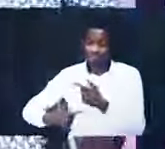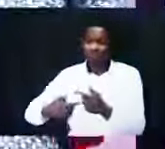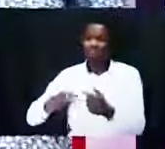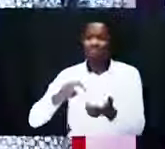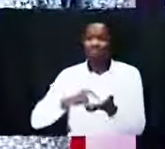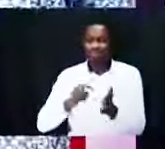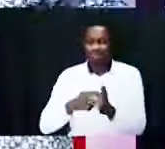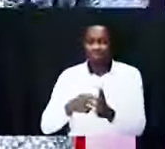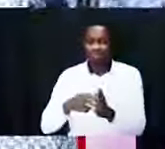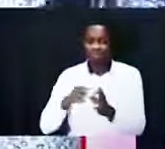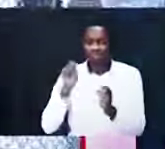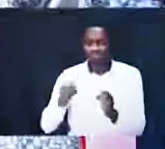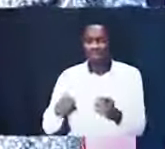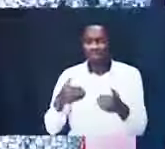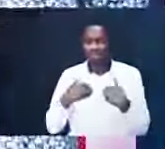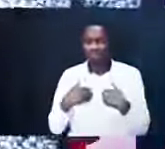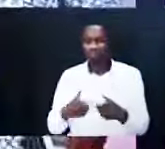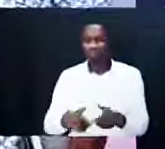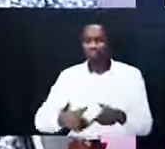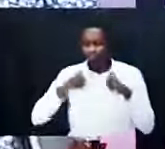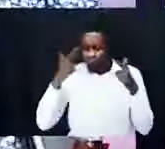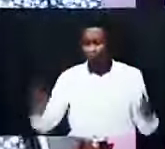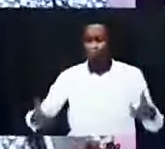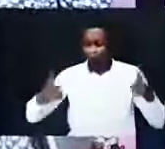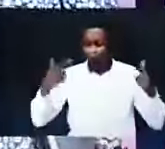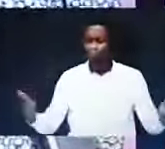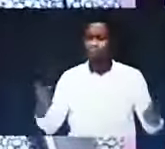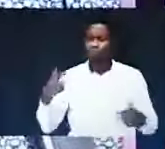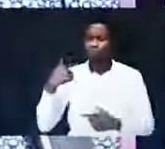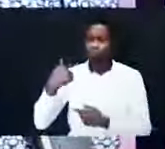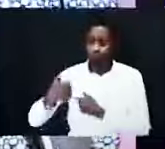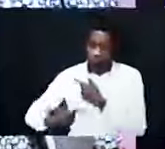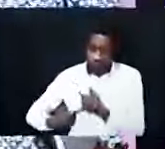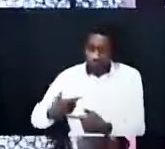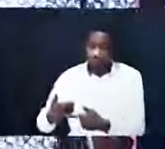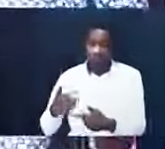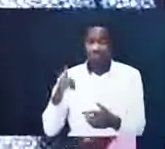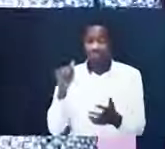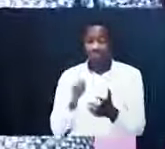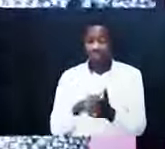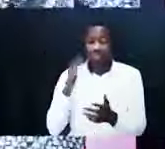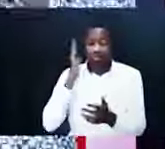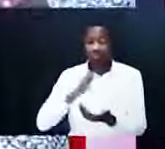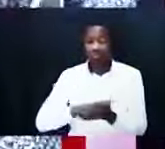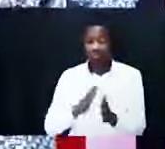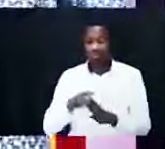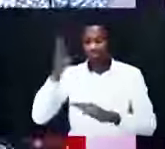greater grace, which will supersede that of the disciples.